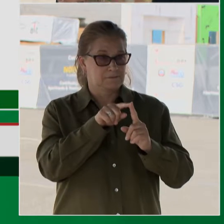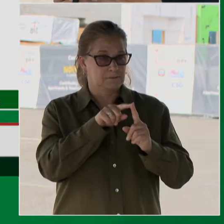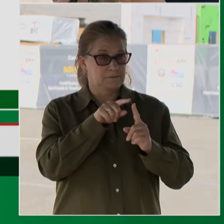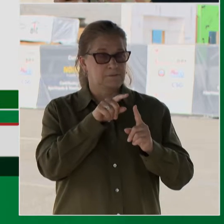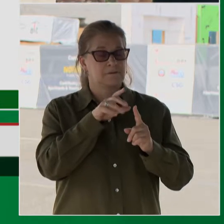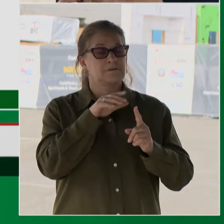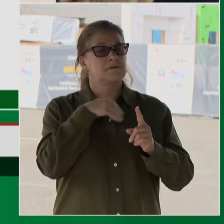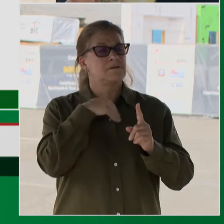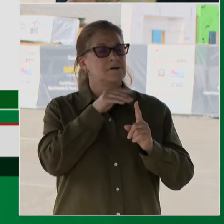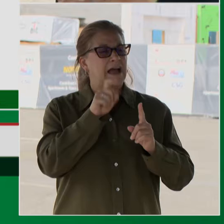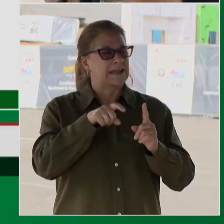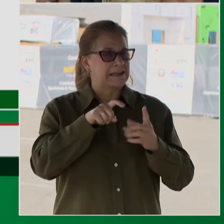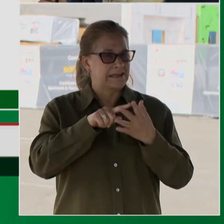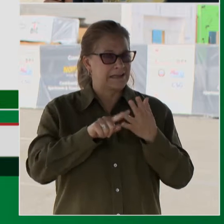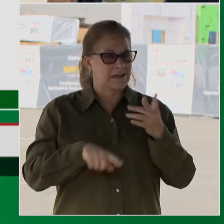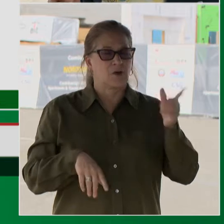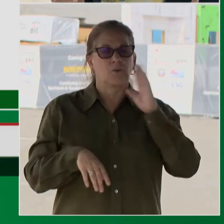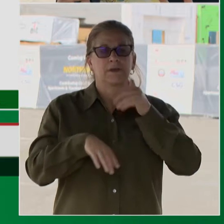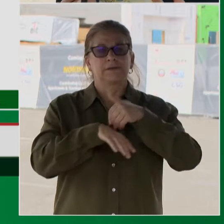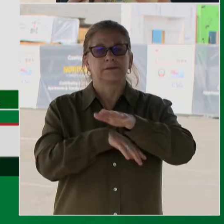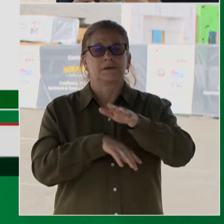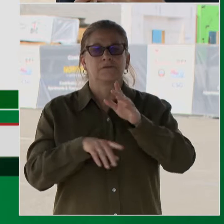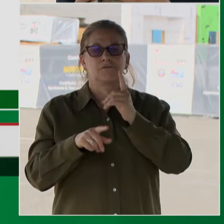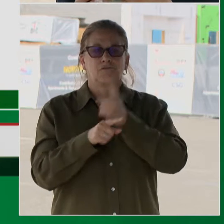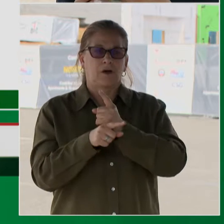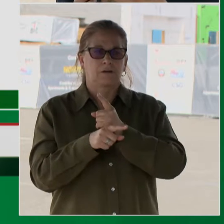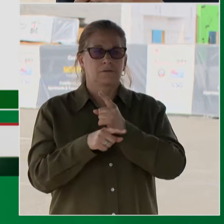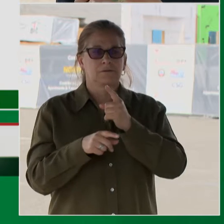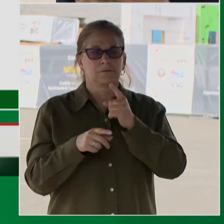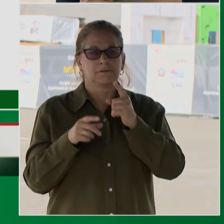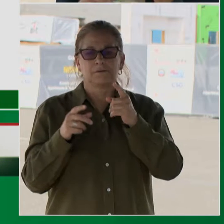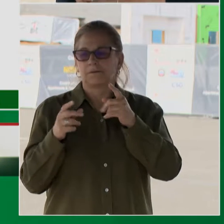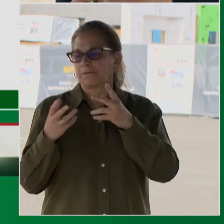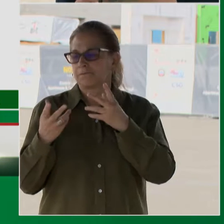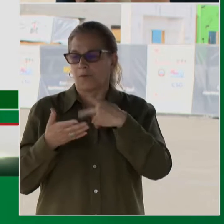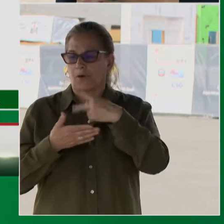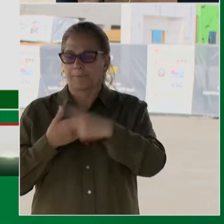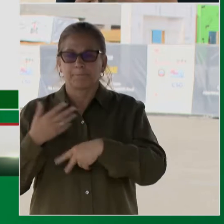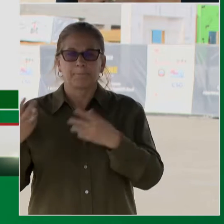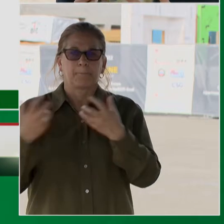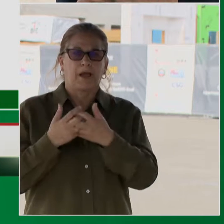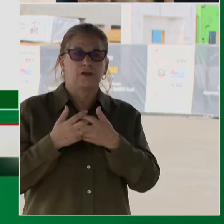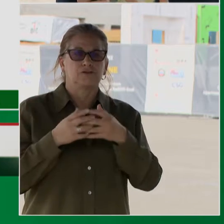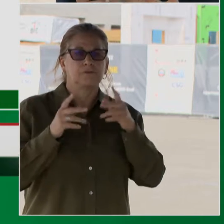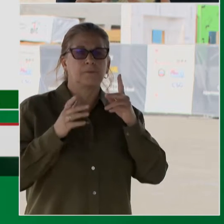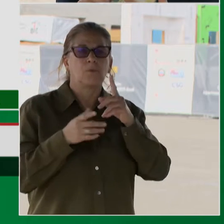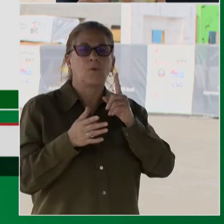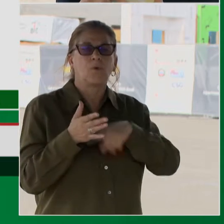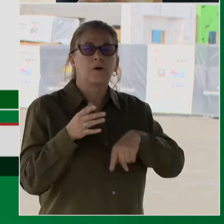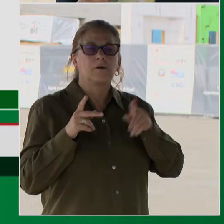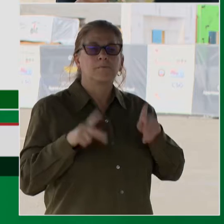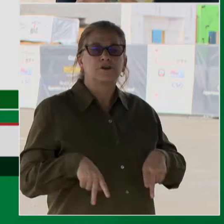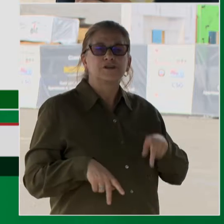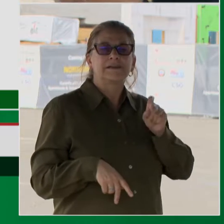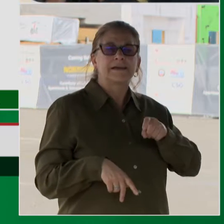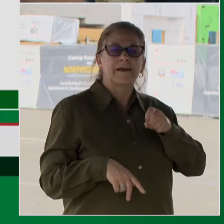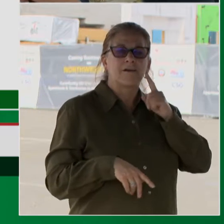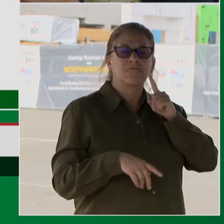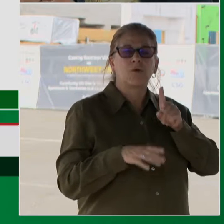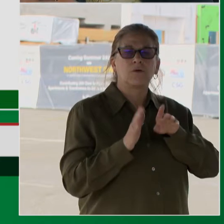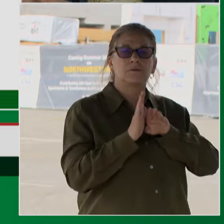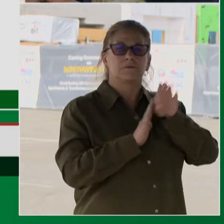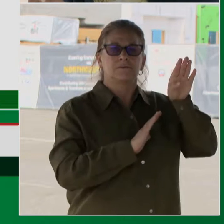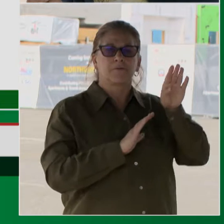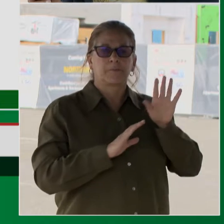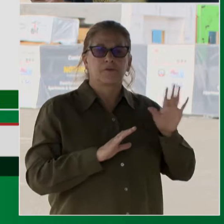a central place to find what exists, and it'll be a more coordinated effort to make sure that the